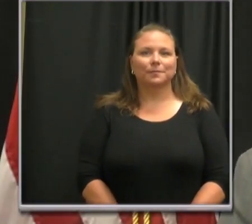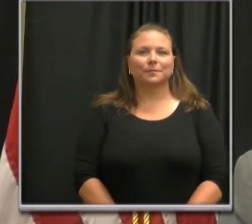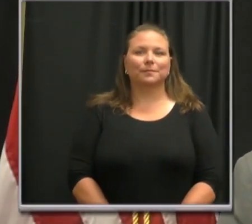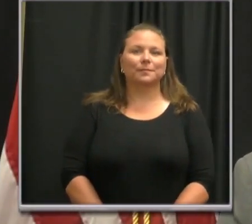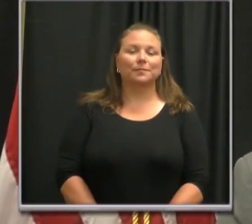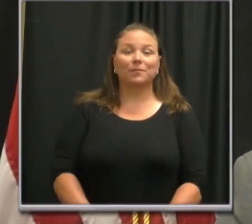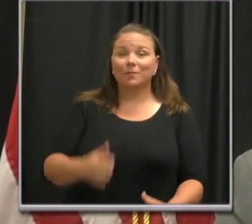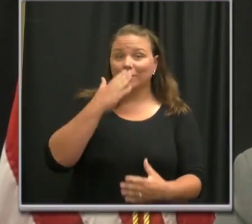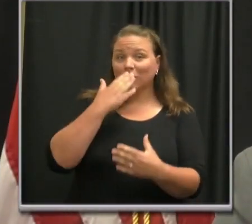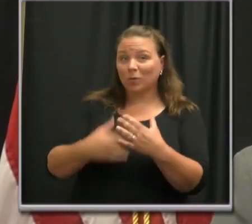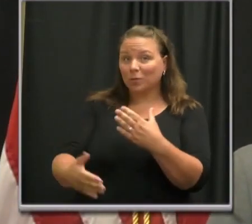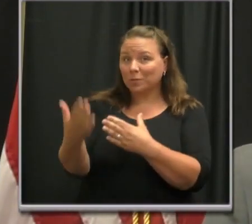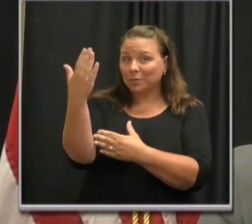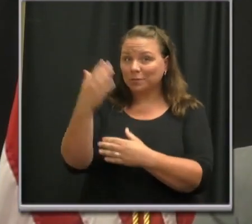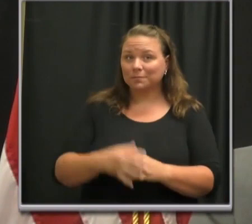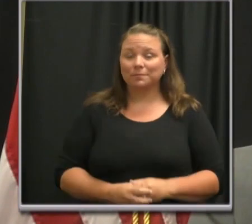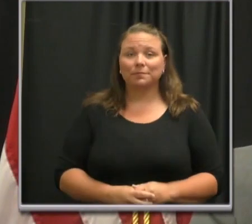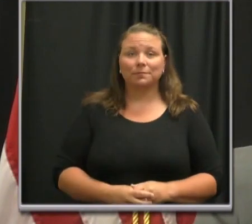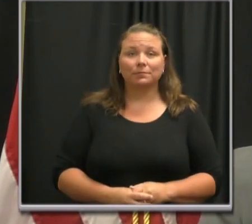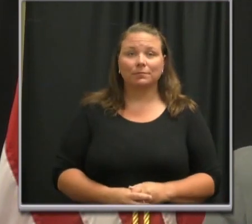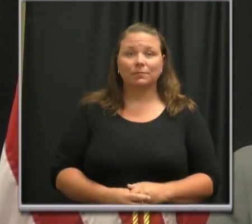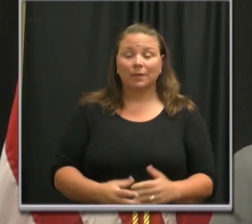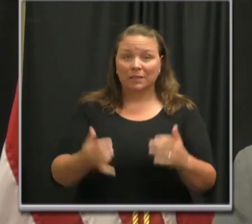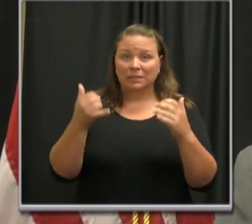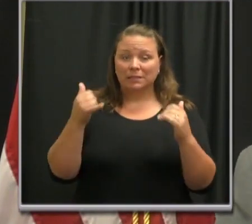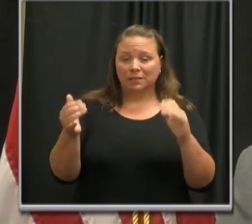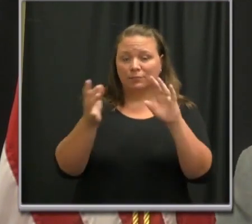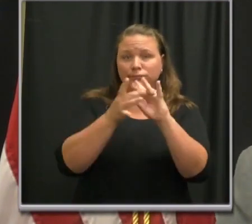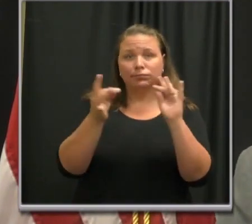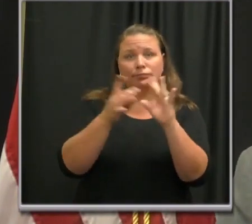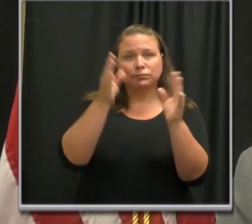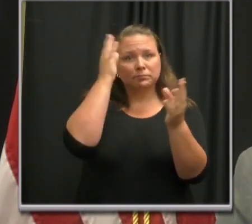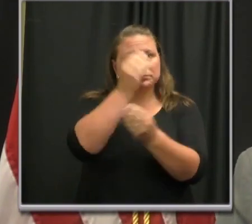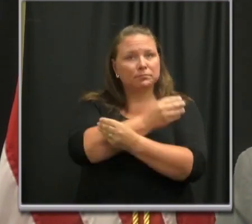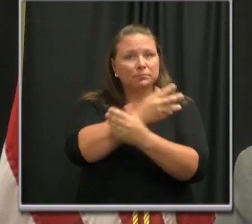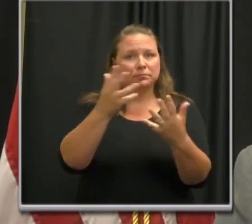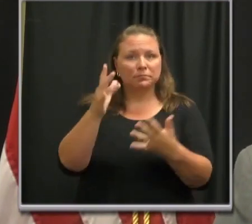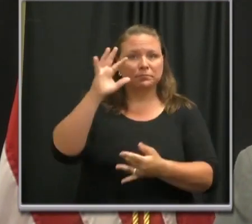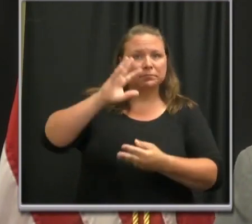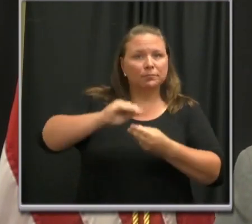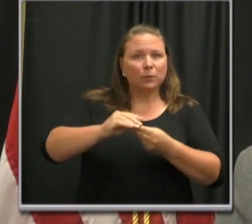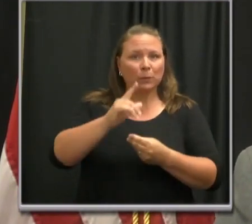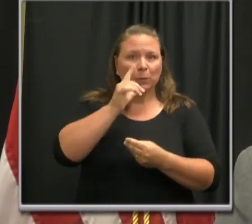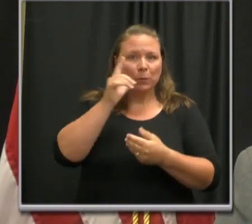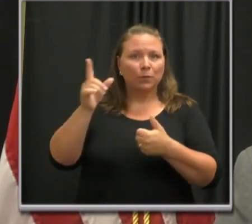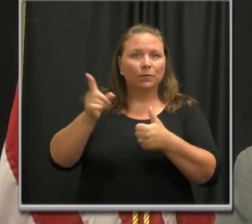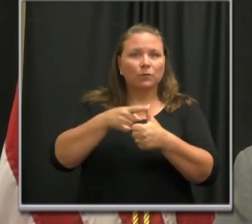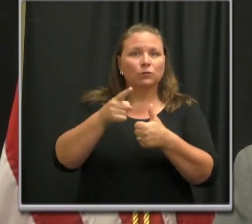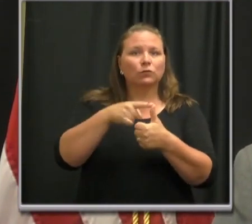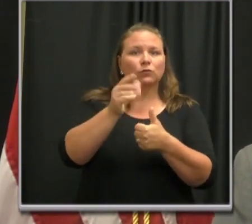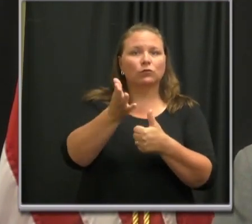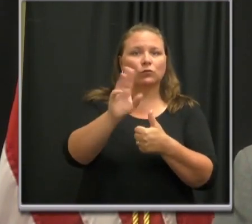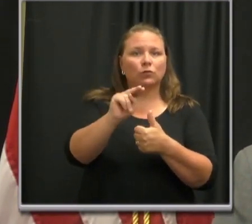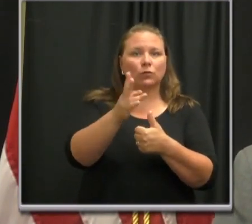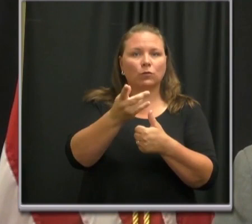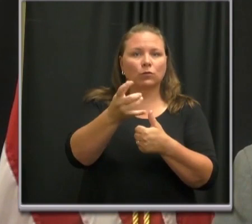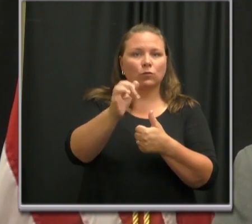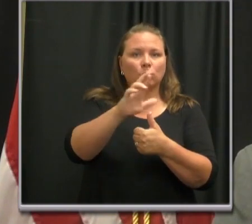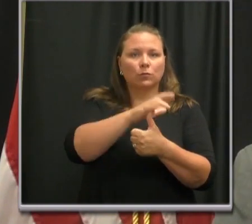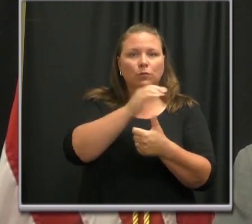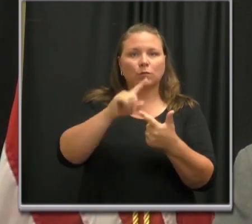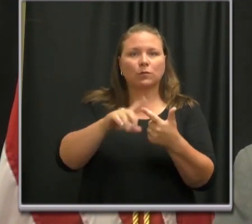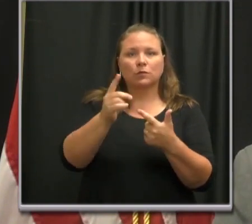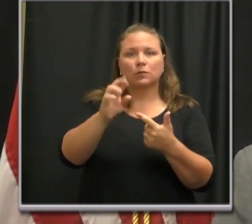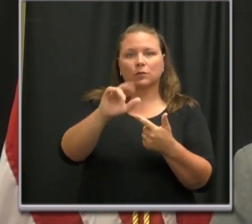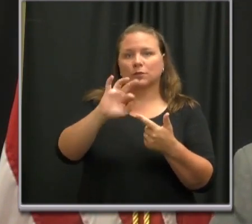Good morning everyone we'll start today's Metro COVID-19 press briefing with Mayor John Cooper followed by Dr.